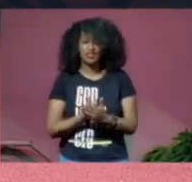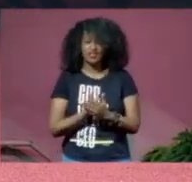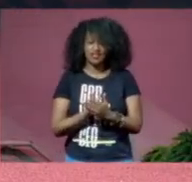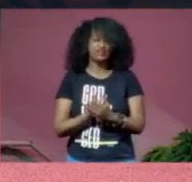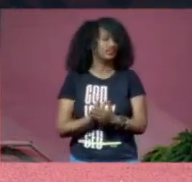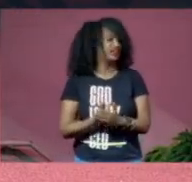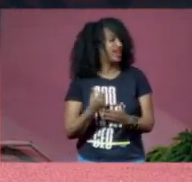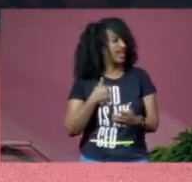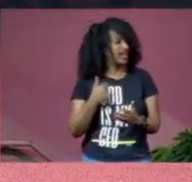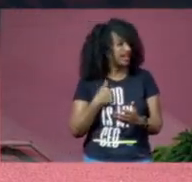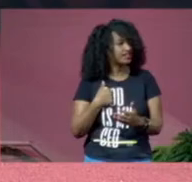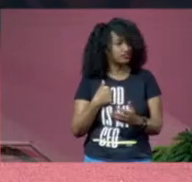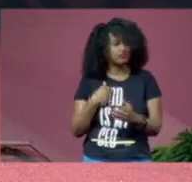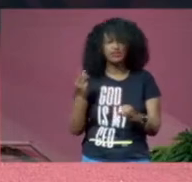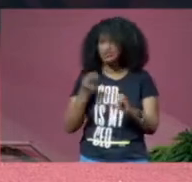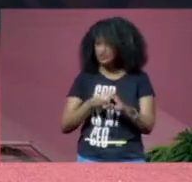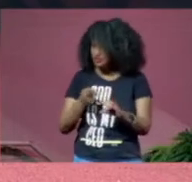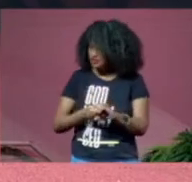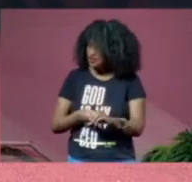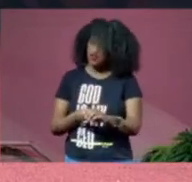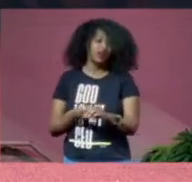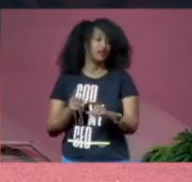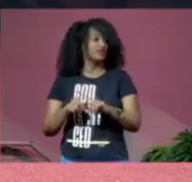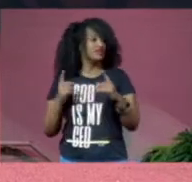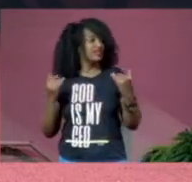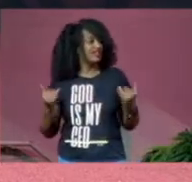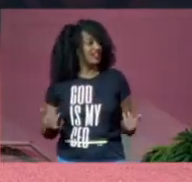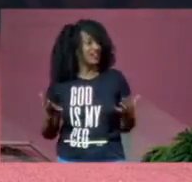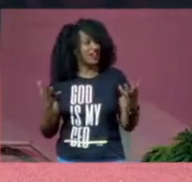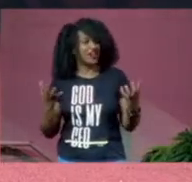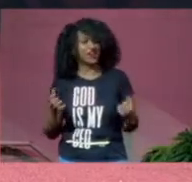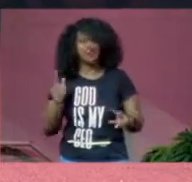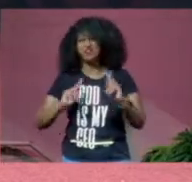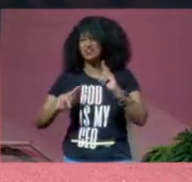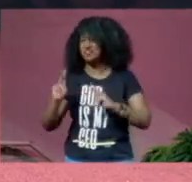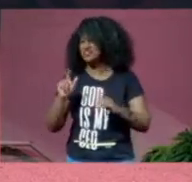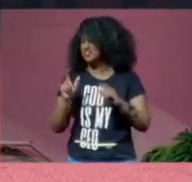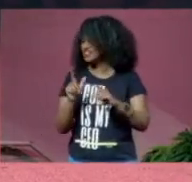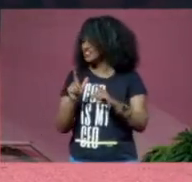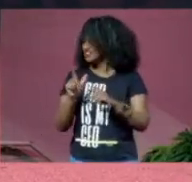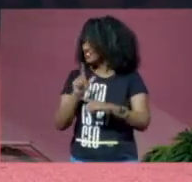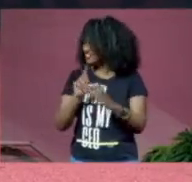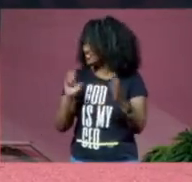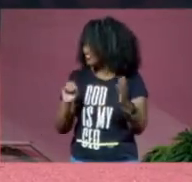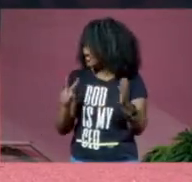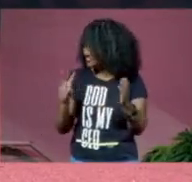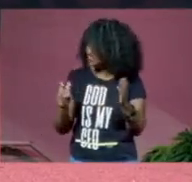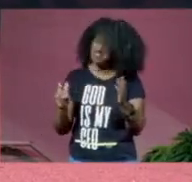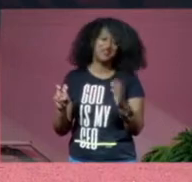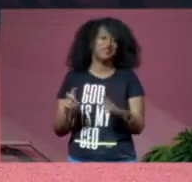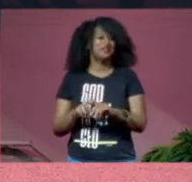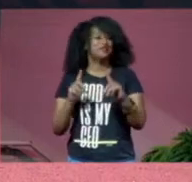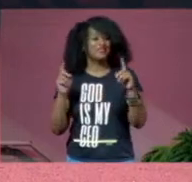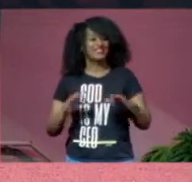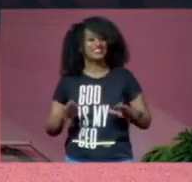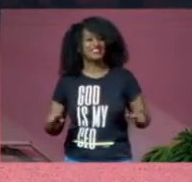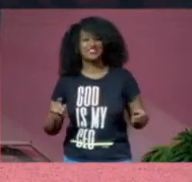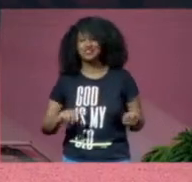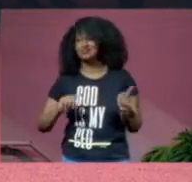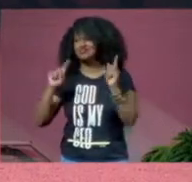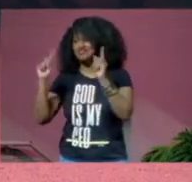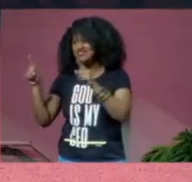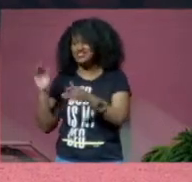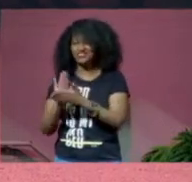here they are. I'm running for re-election for the people's love, and they're getting ready to go off to school. Amen. So we give God thanks and praise